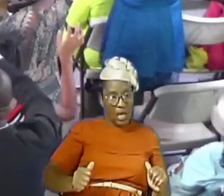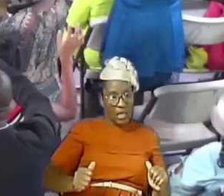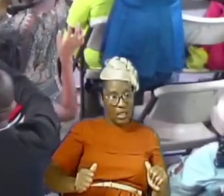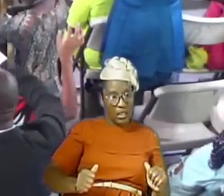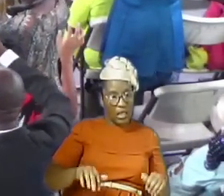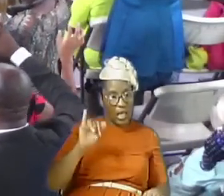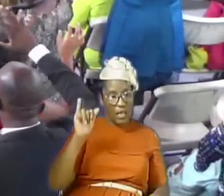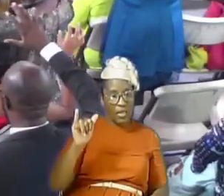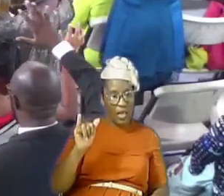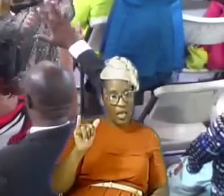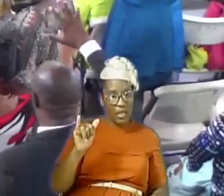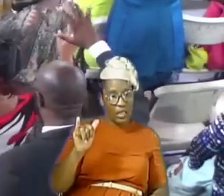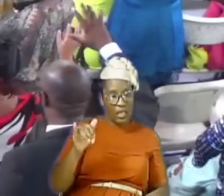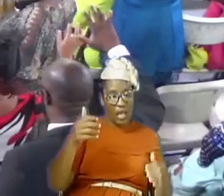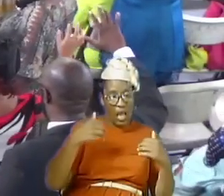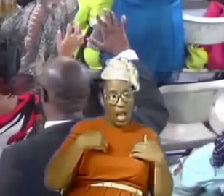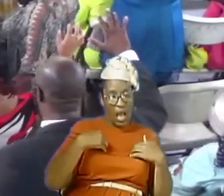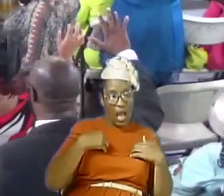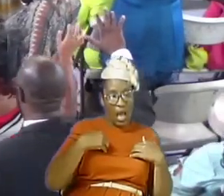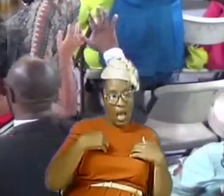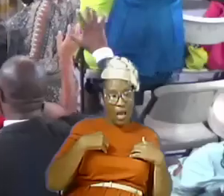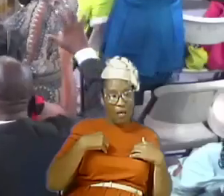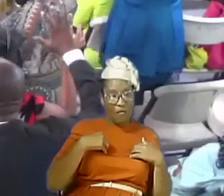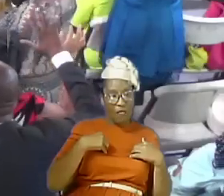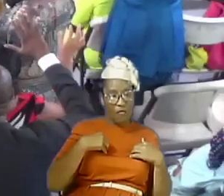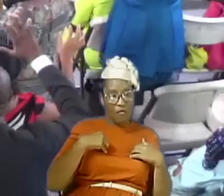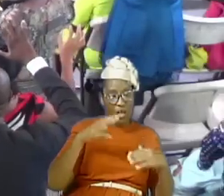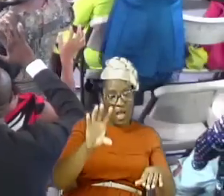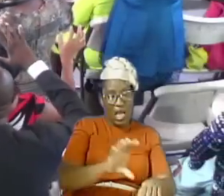Lord Jesus, my people,